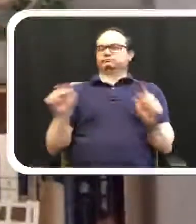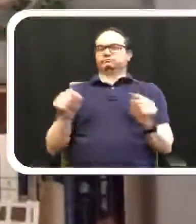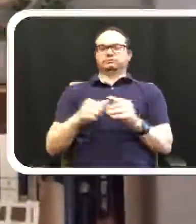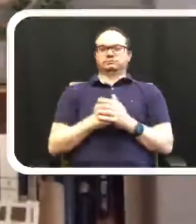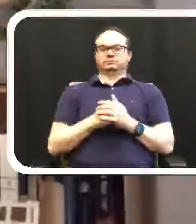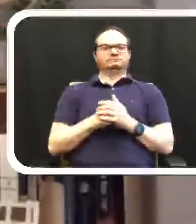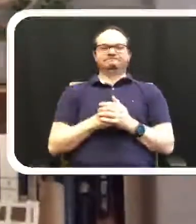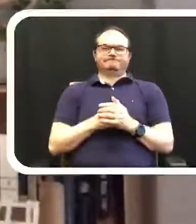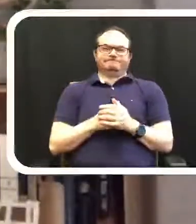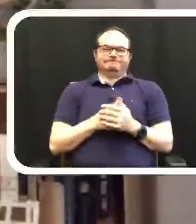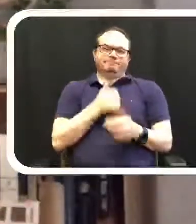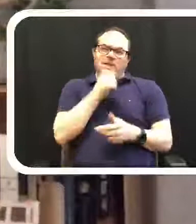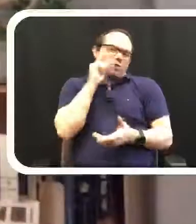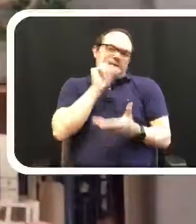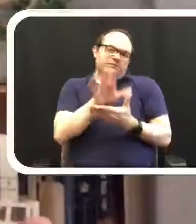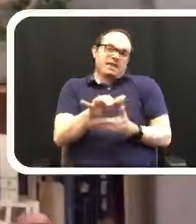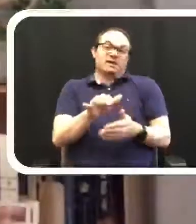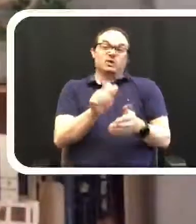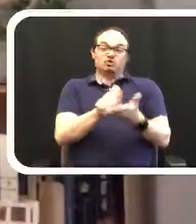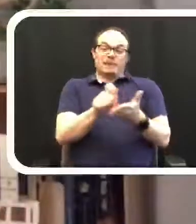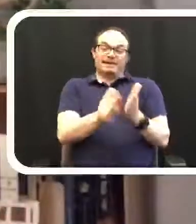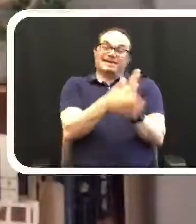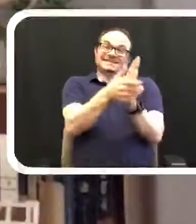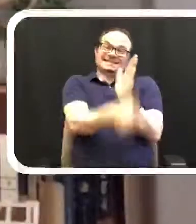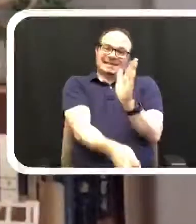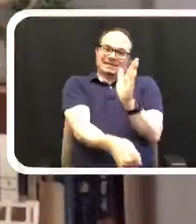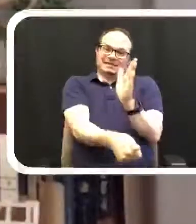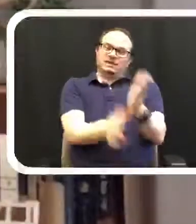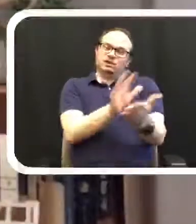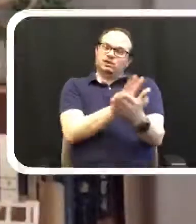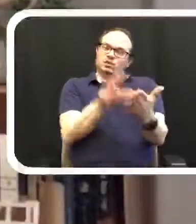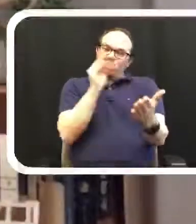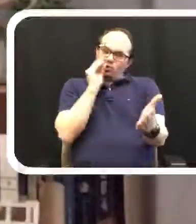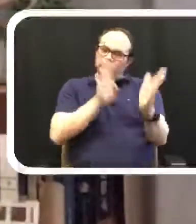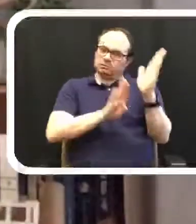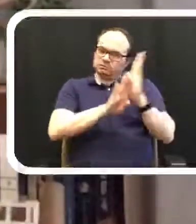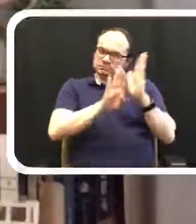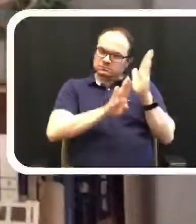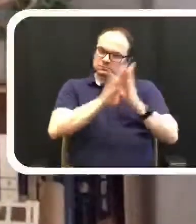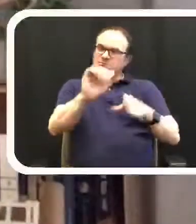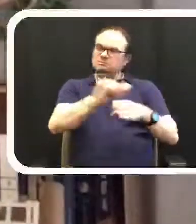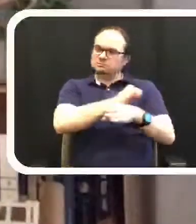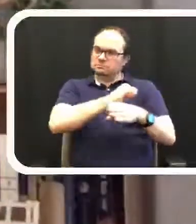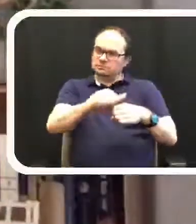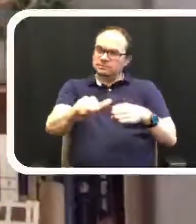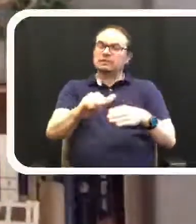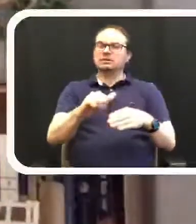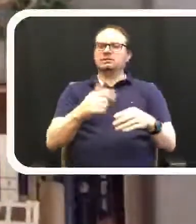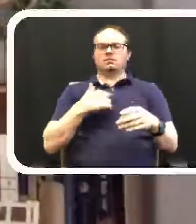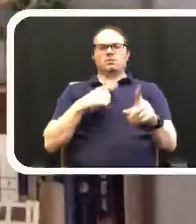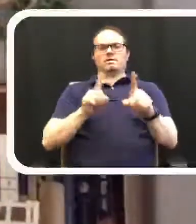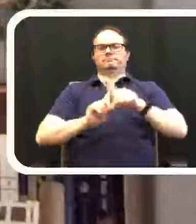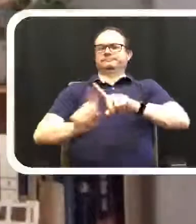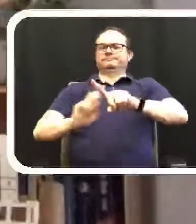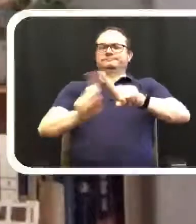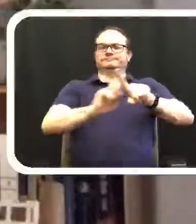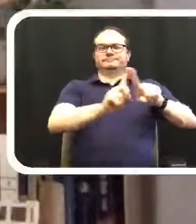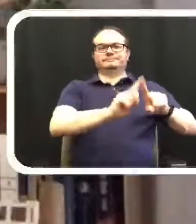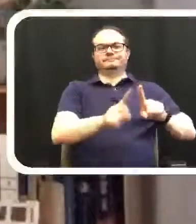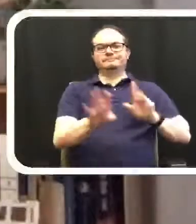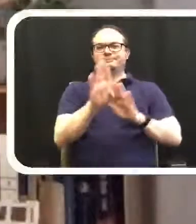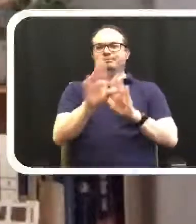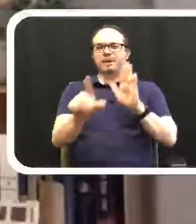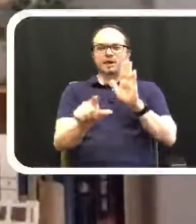I don't believe that. Writing is a skill. It's something that we learn. And we have various